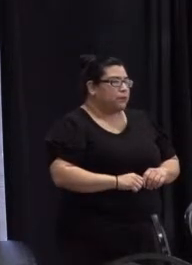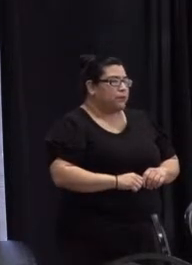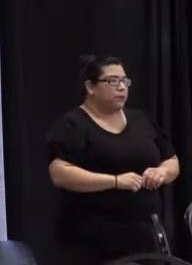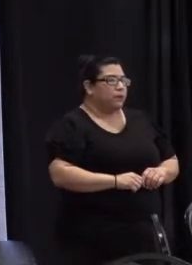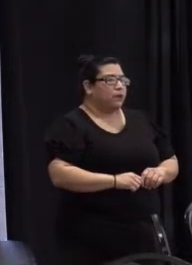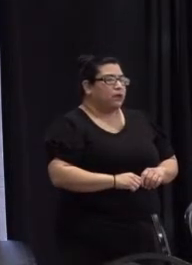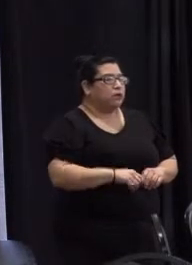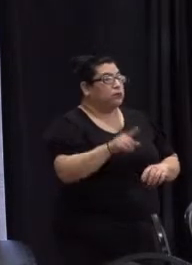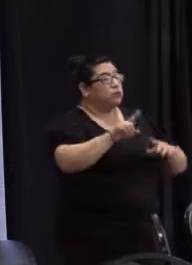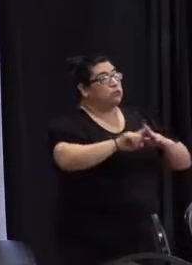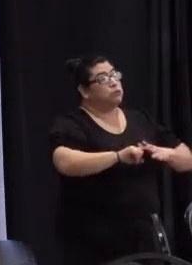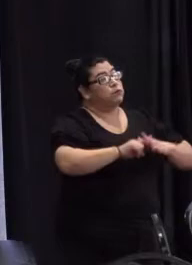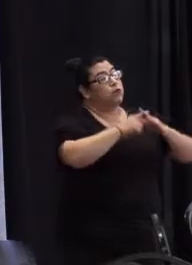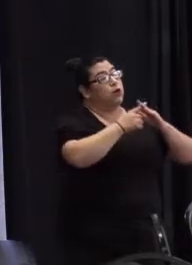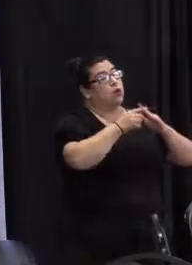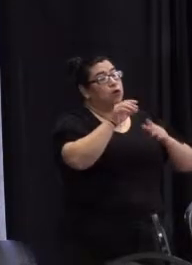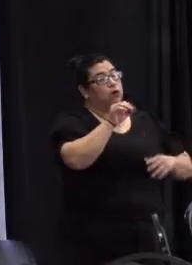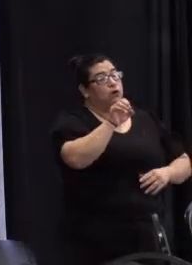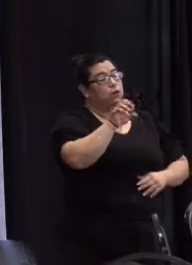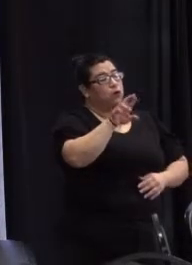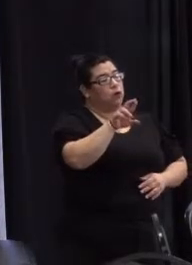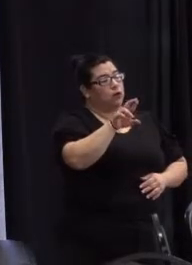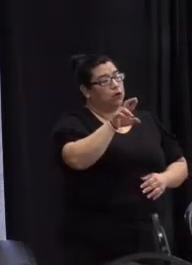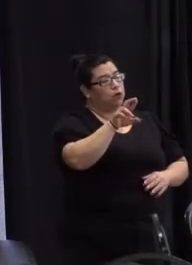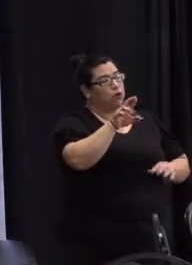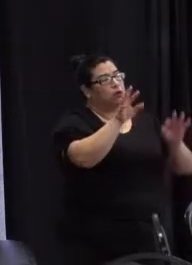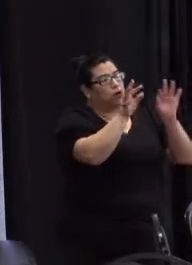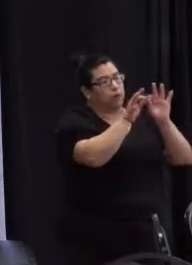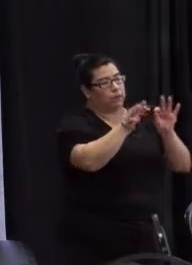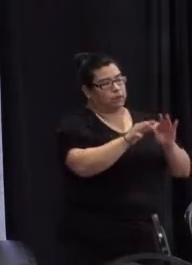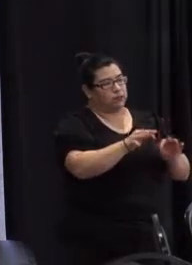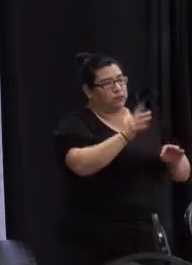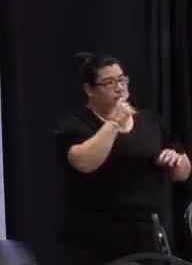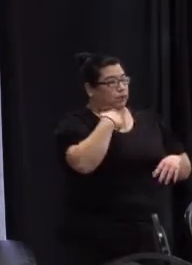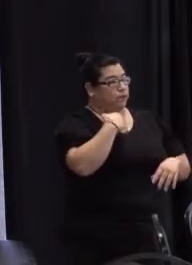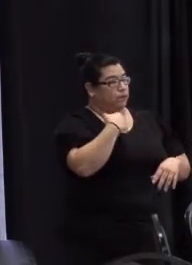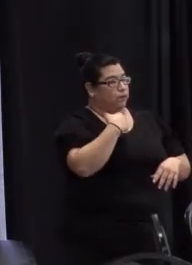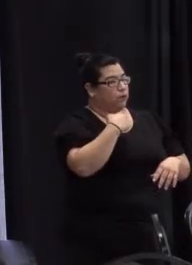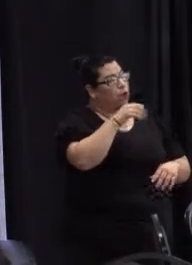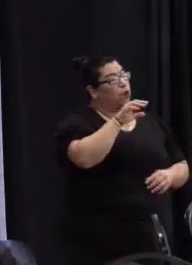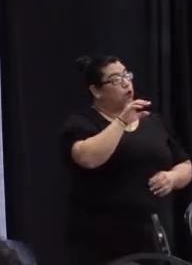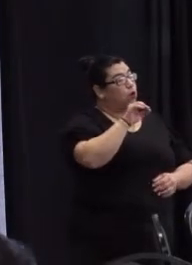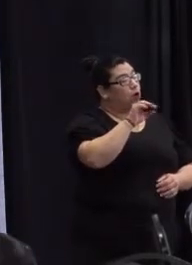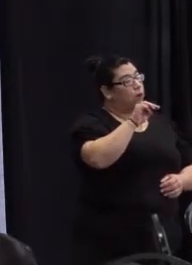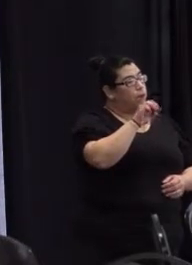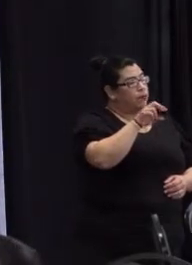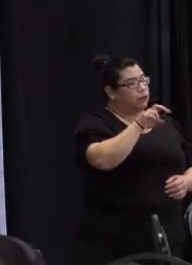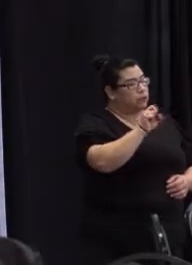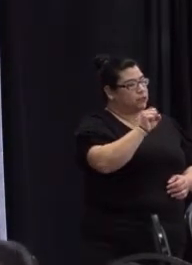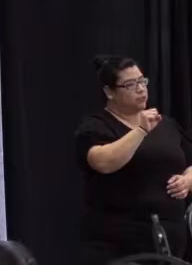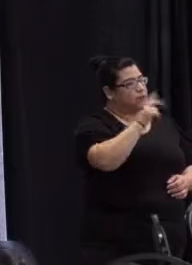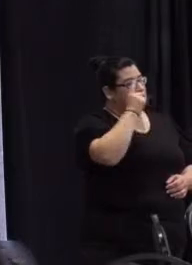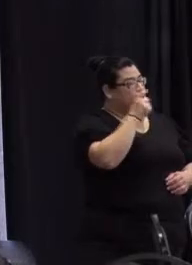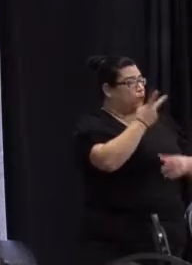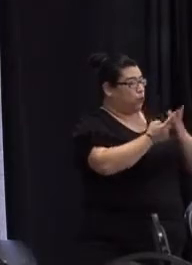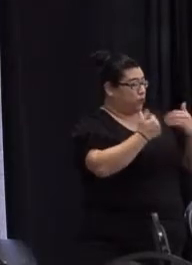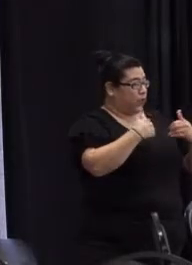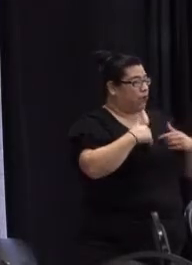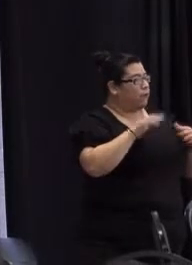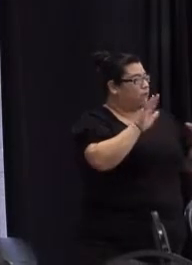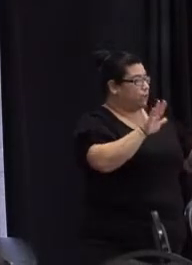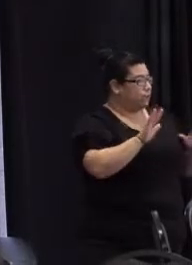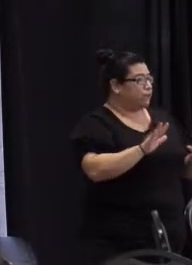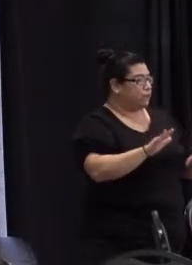So you start there, and OER Commons, because both of them have great search engines. But I can pretty